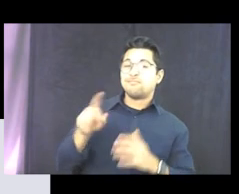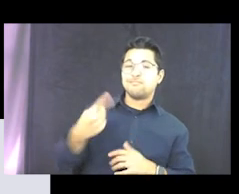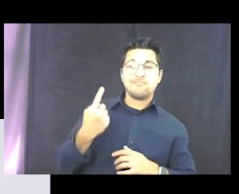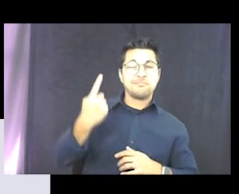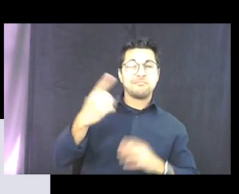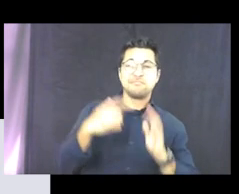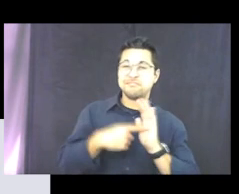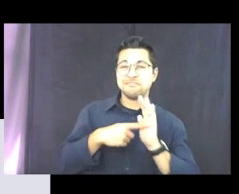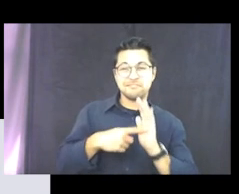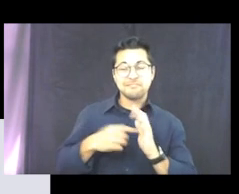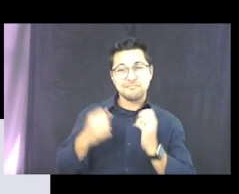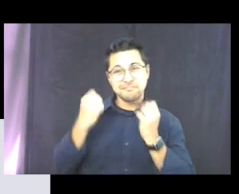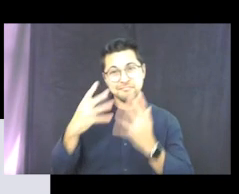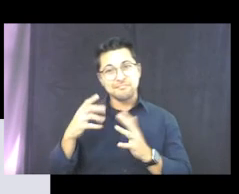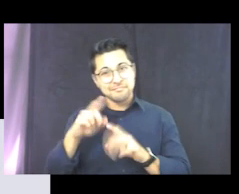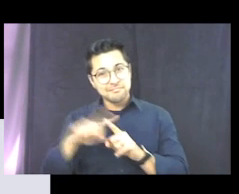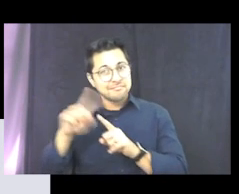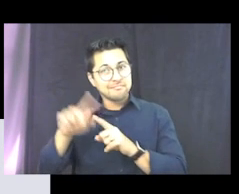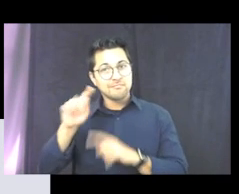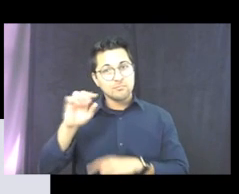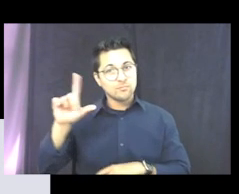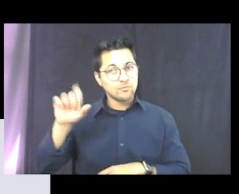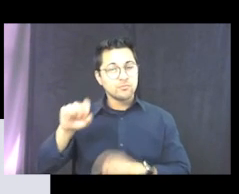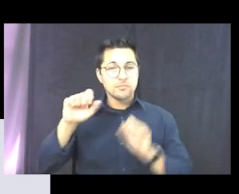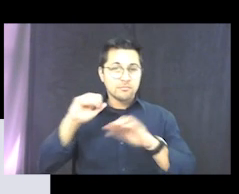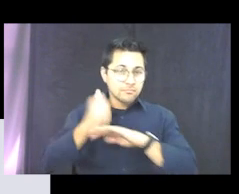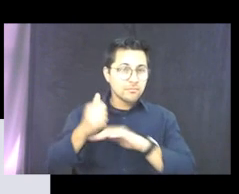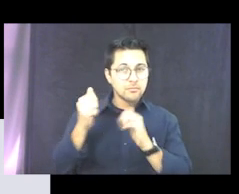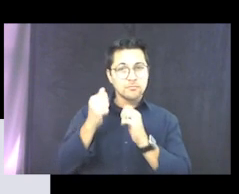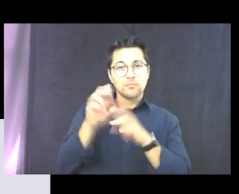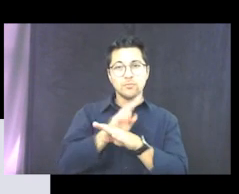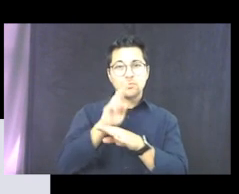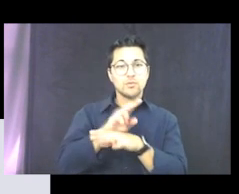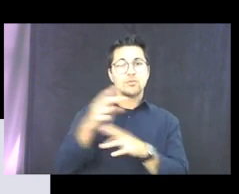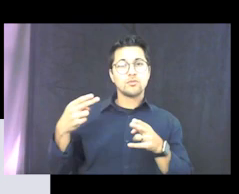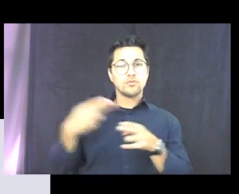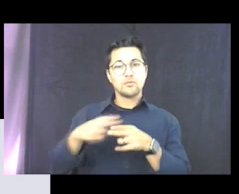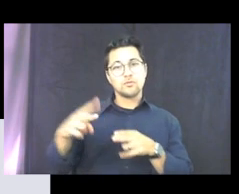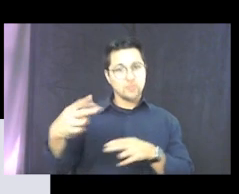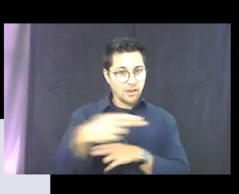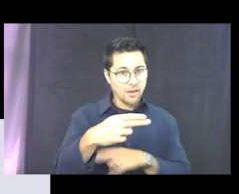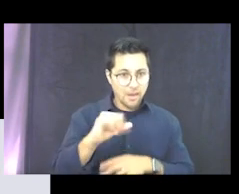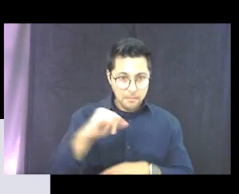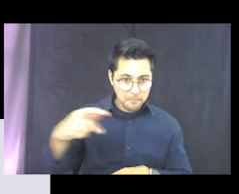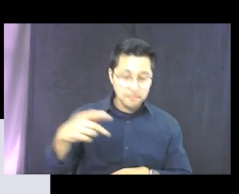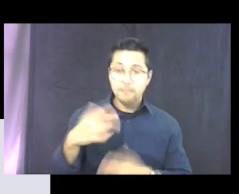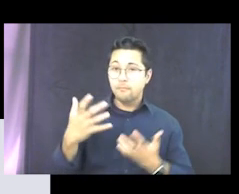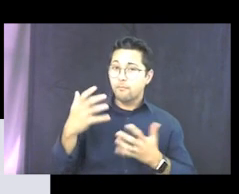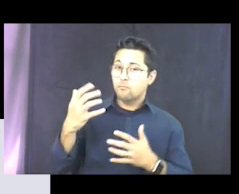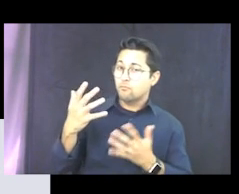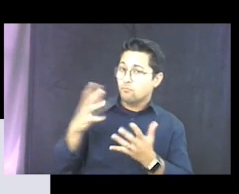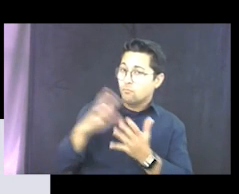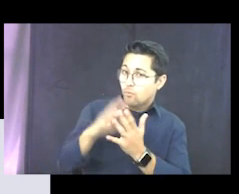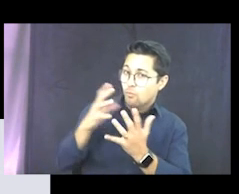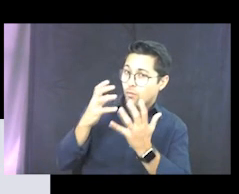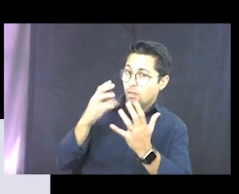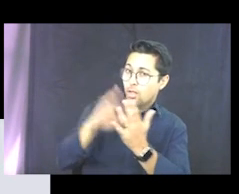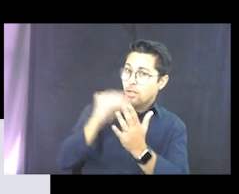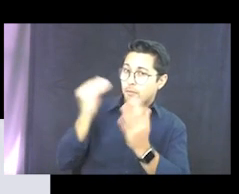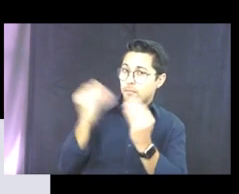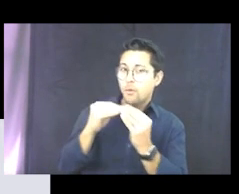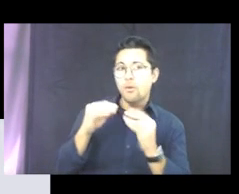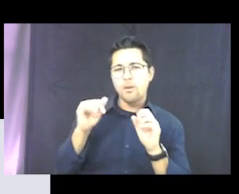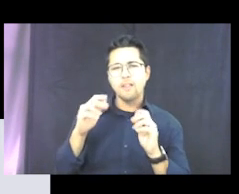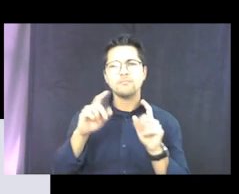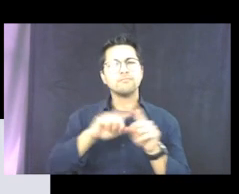of many different tools that you can create using the Shortcut app on your Apple device. If you wish to learn more about them, there is a variety of